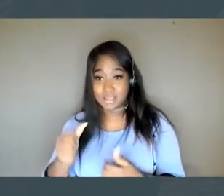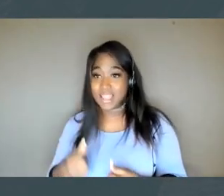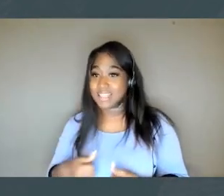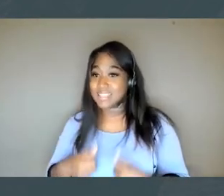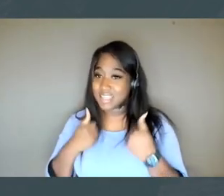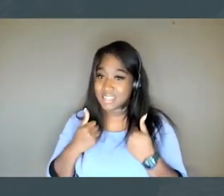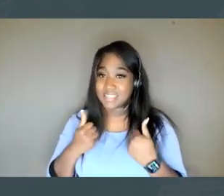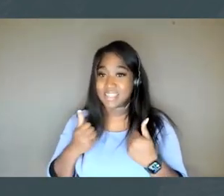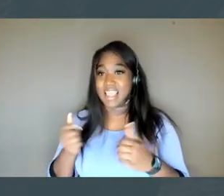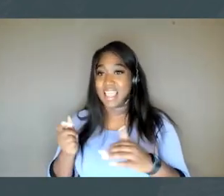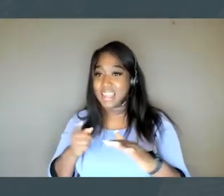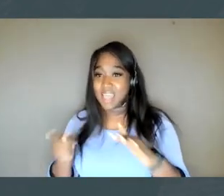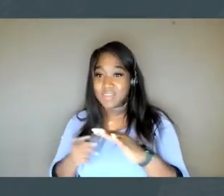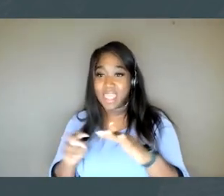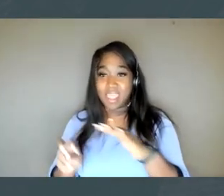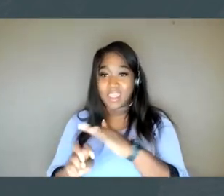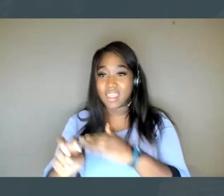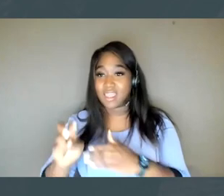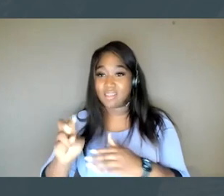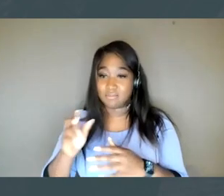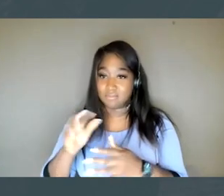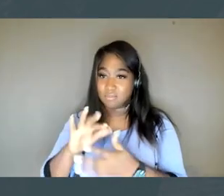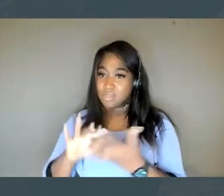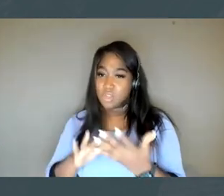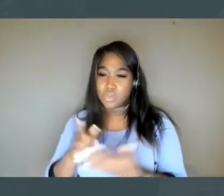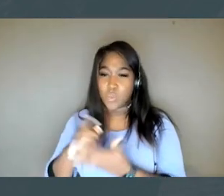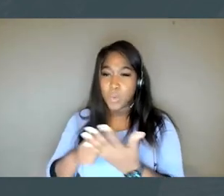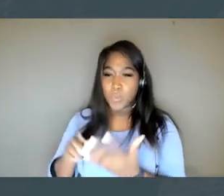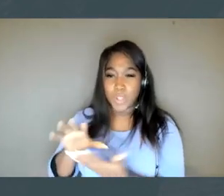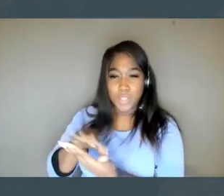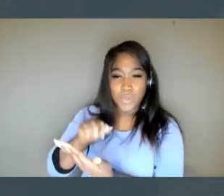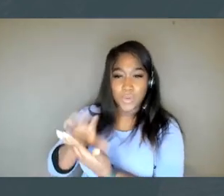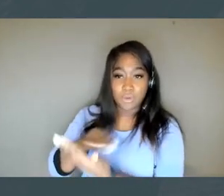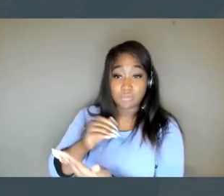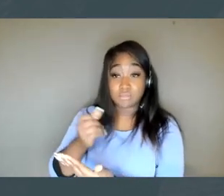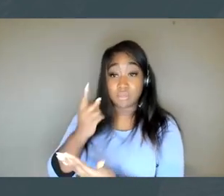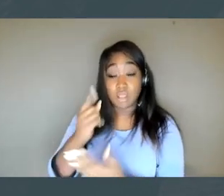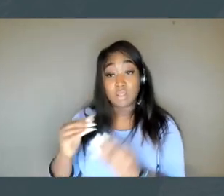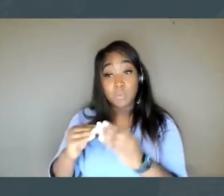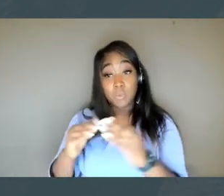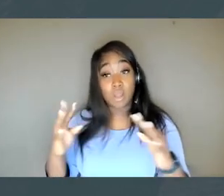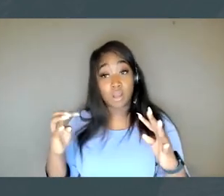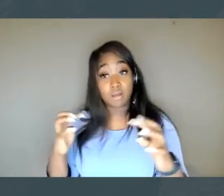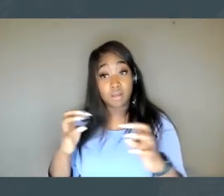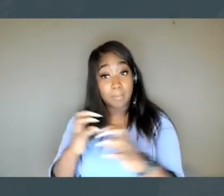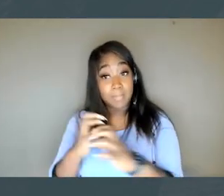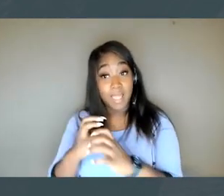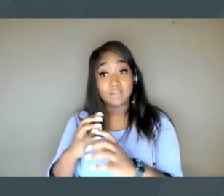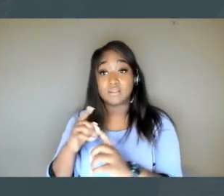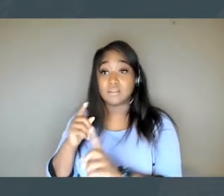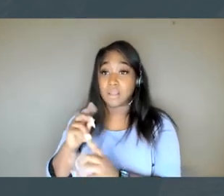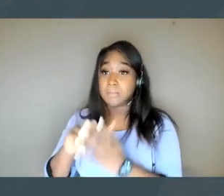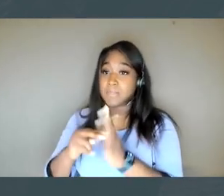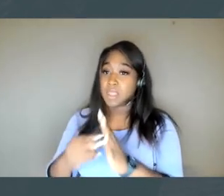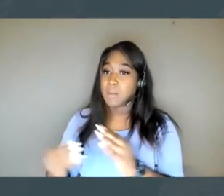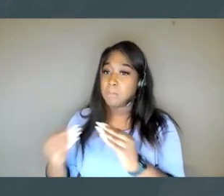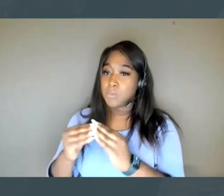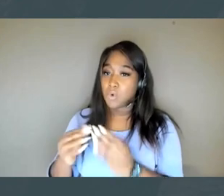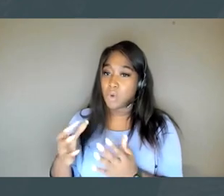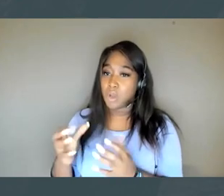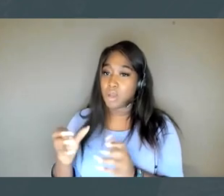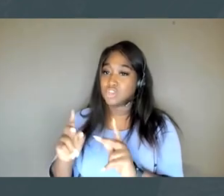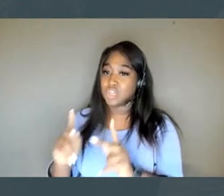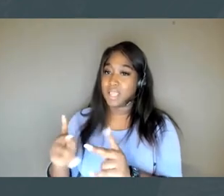learn? And I think that the more complex it is, the more chances we have to get closer to